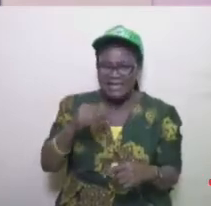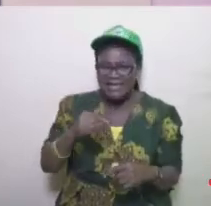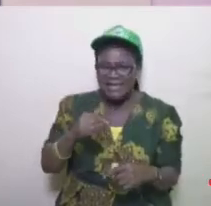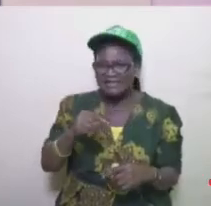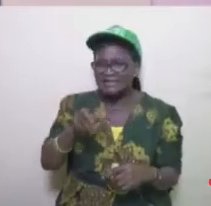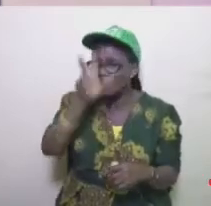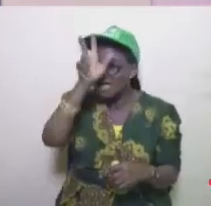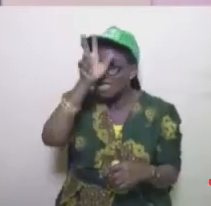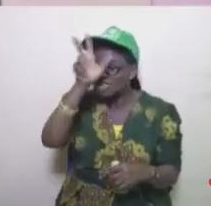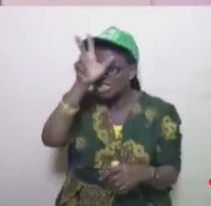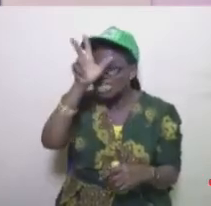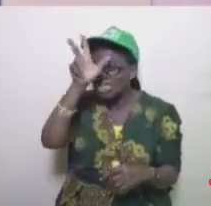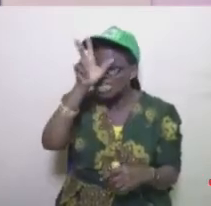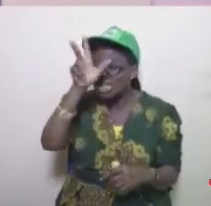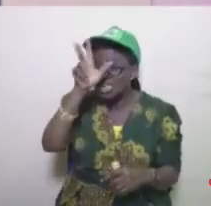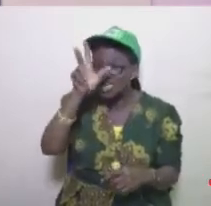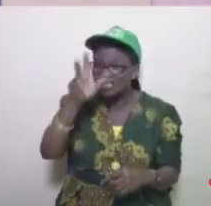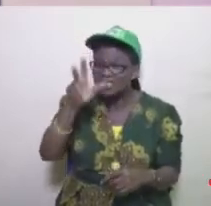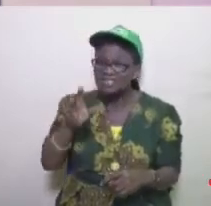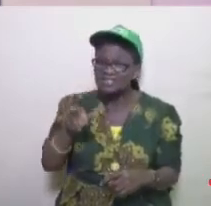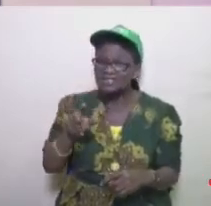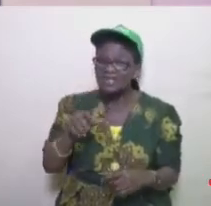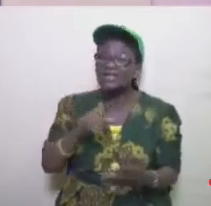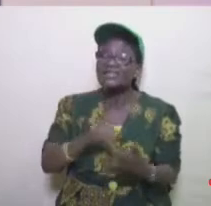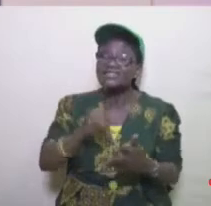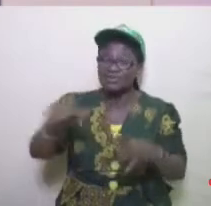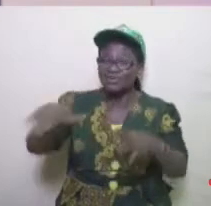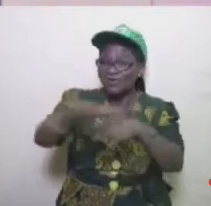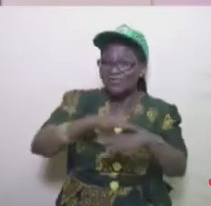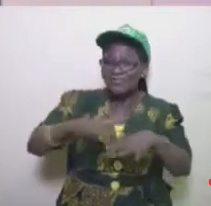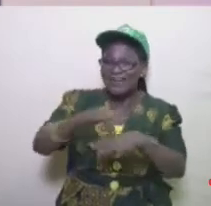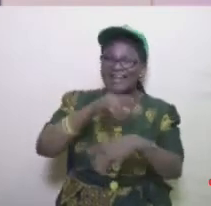chicken. The man said, overtime.